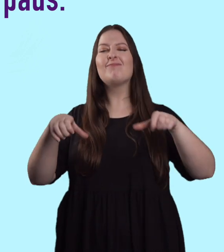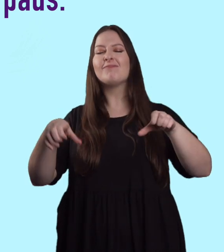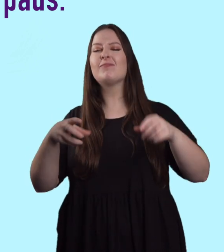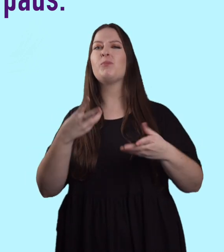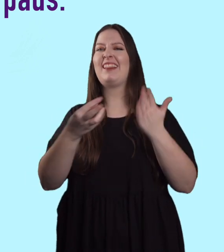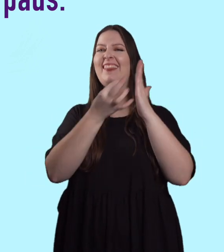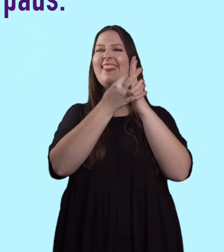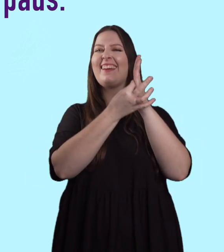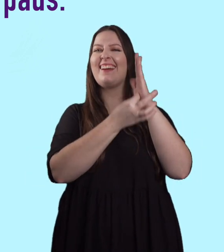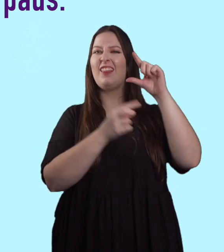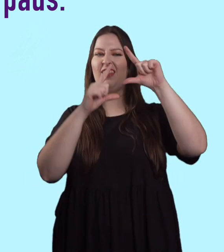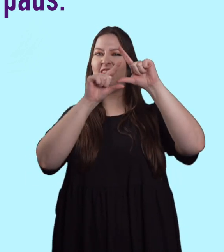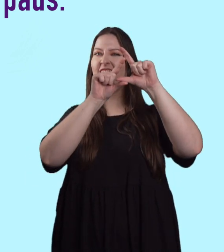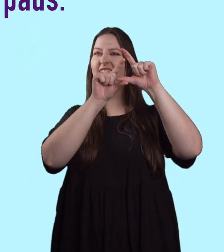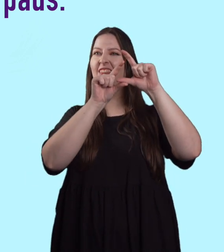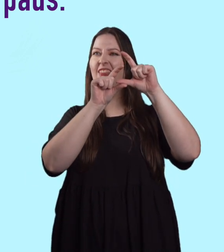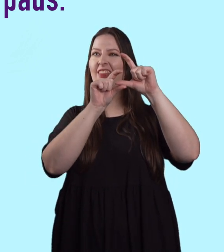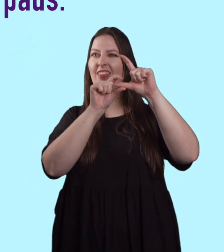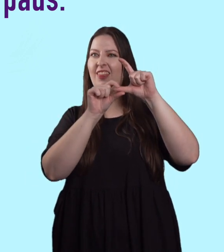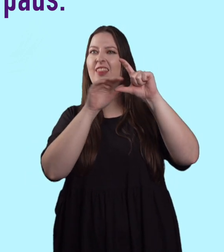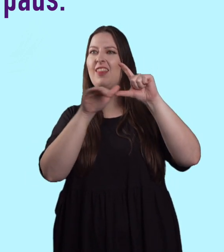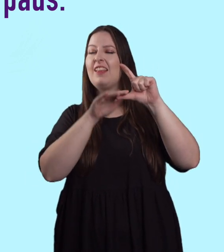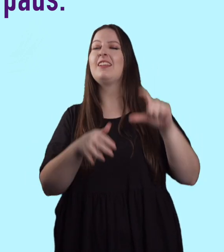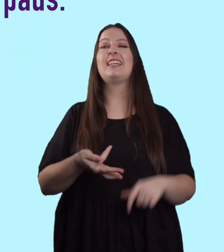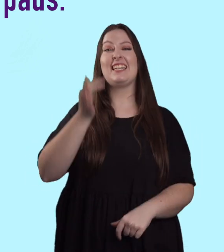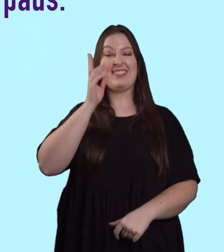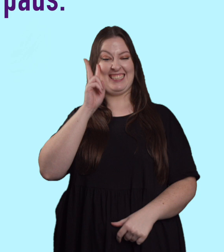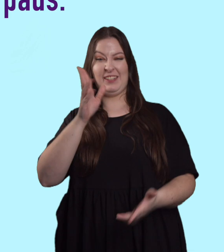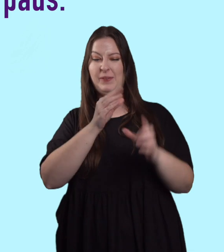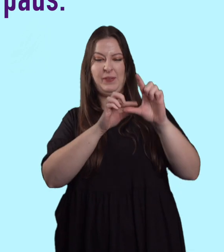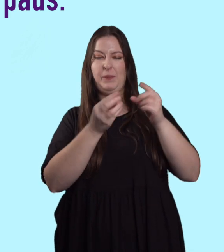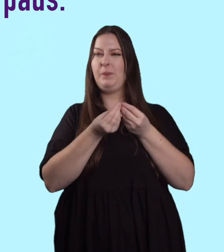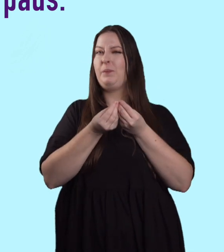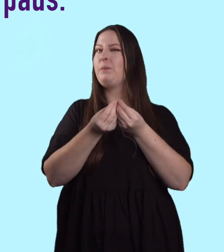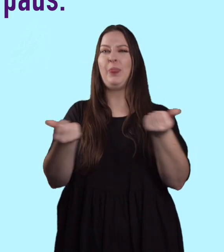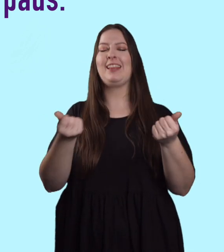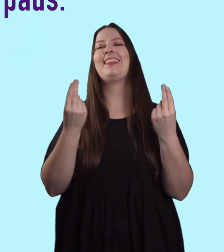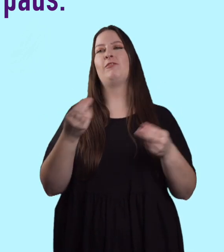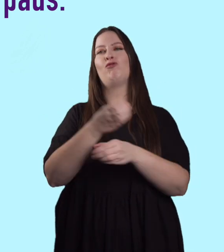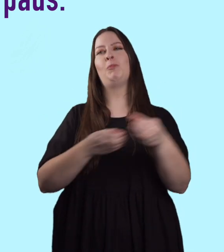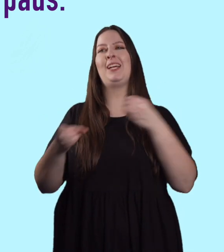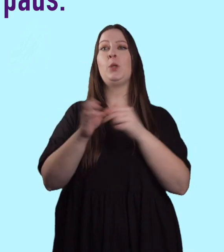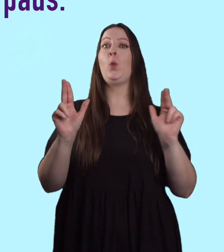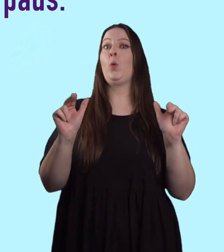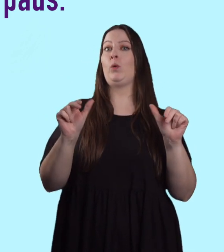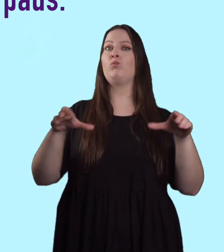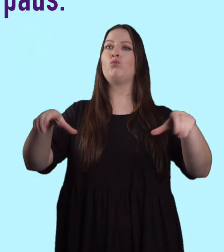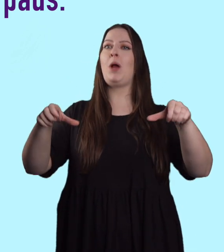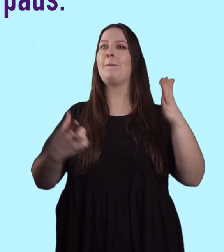new pads. If you continue using old brake pads, the brakes do not work and you damage the